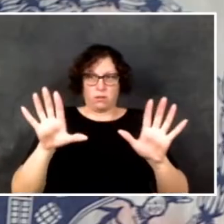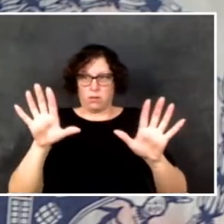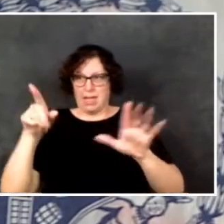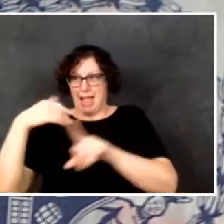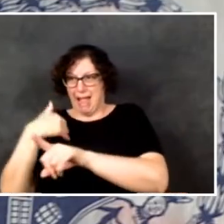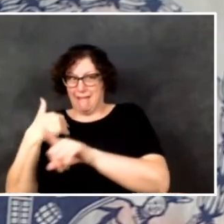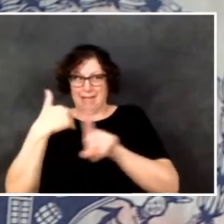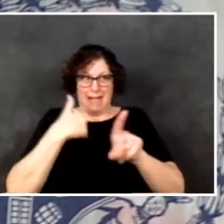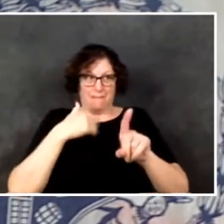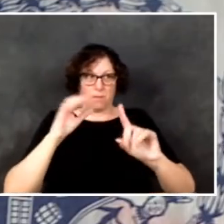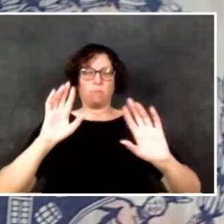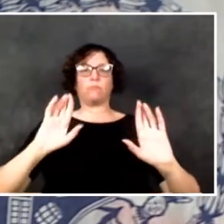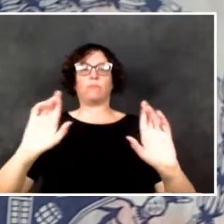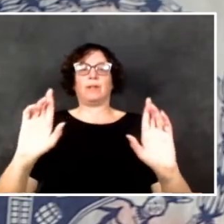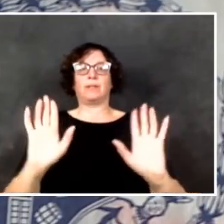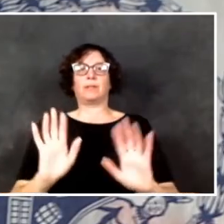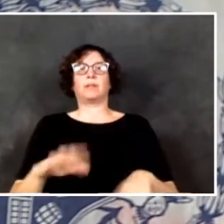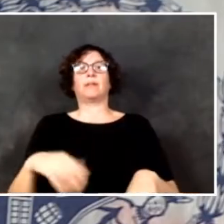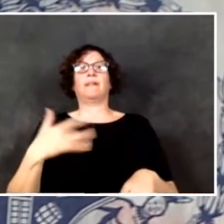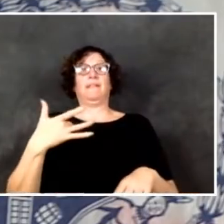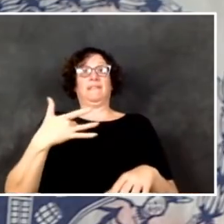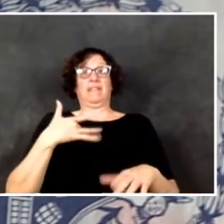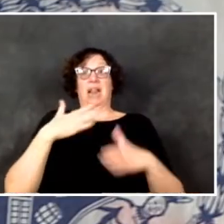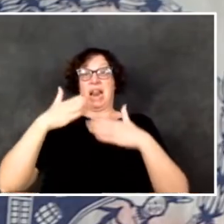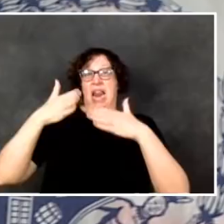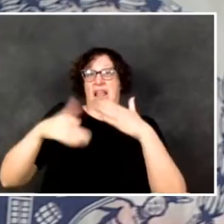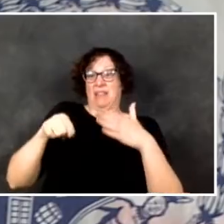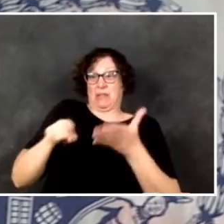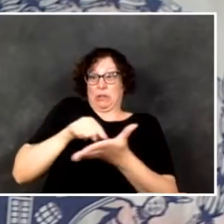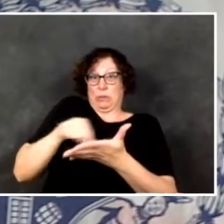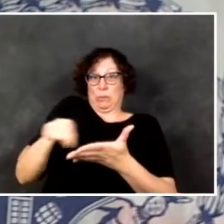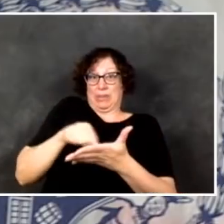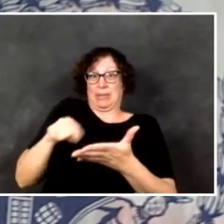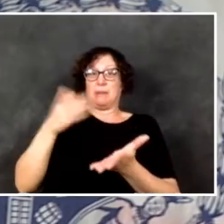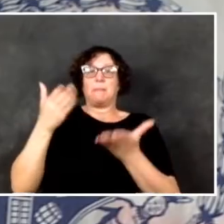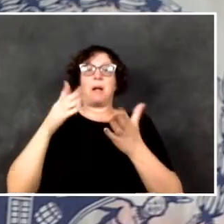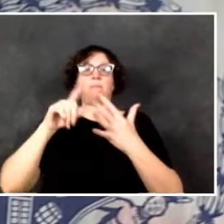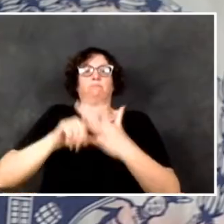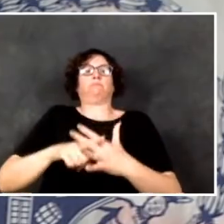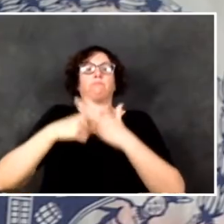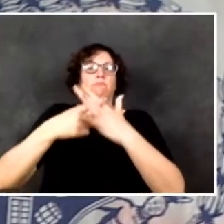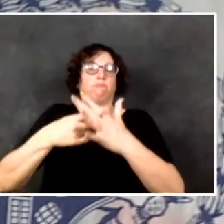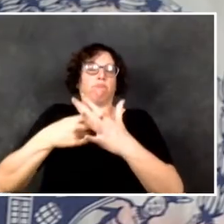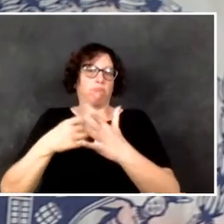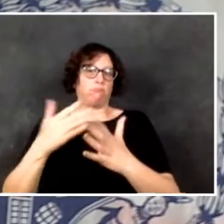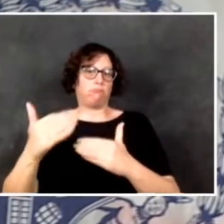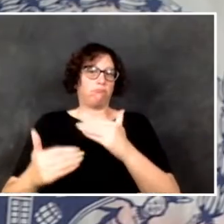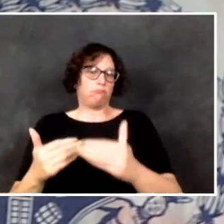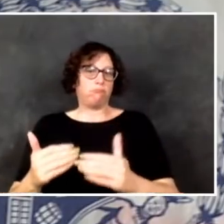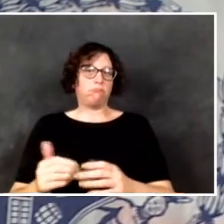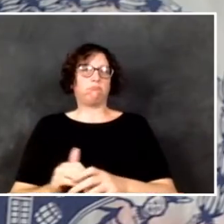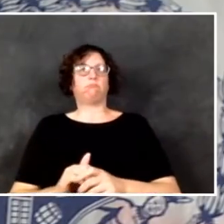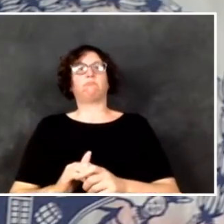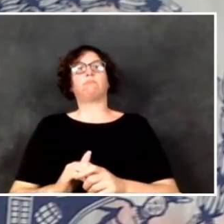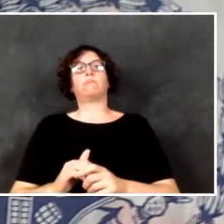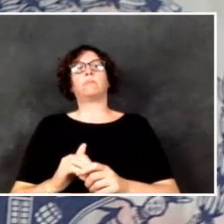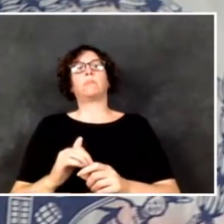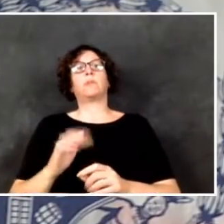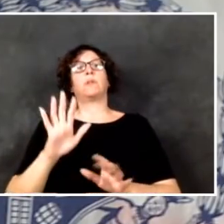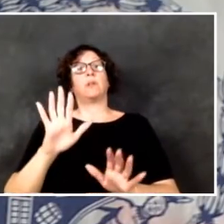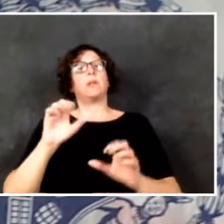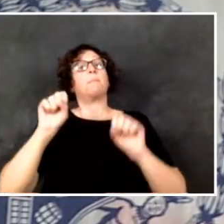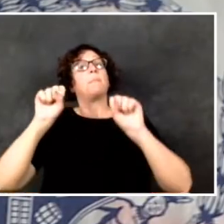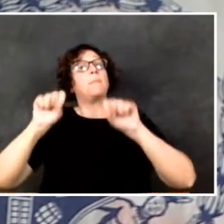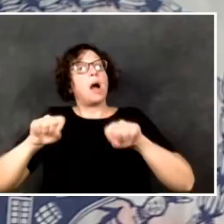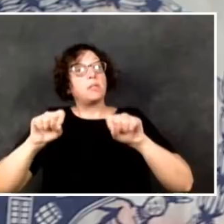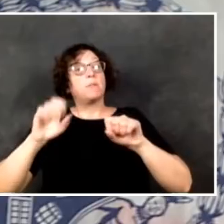different sites may start at different times. If we need to vary the days of start a bit because of supply, we will. But this is what we